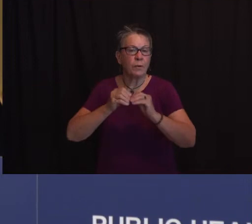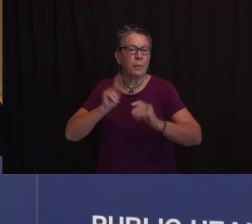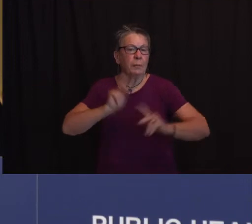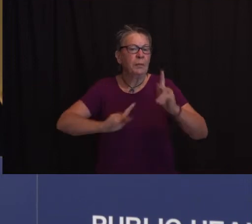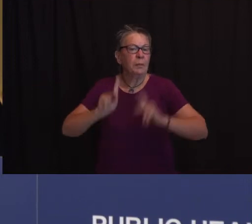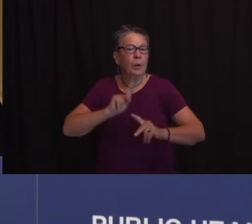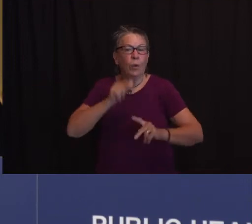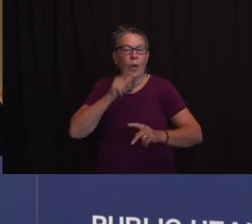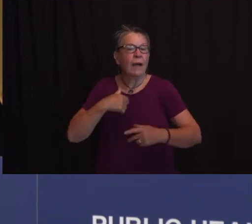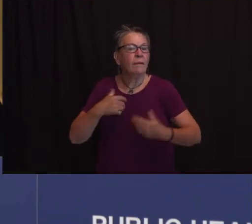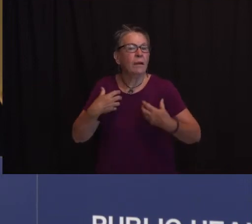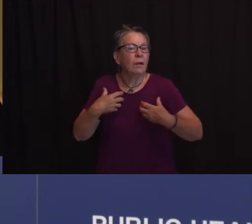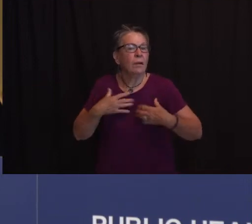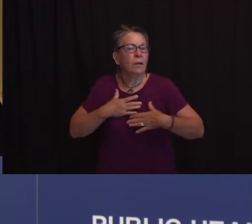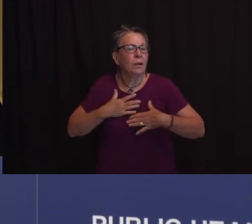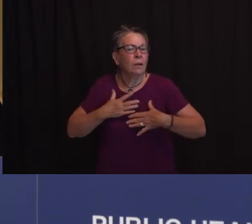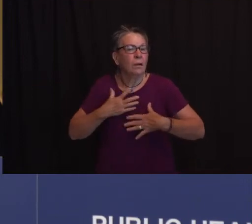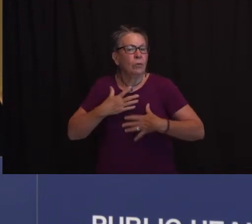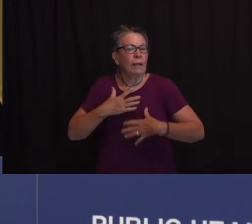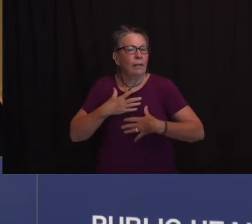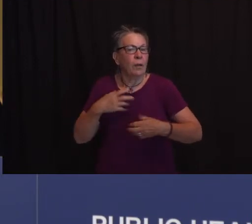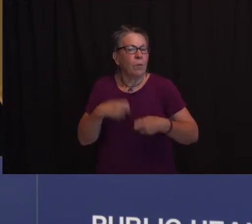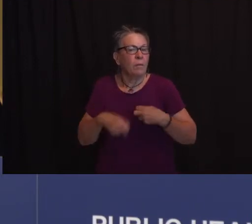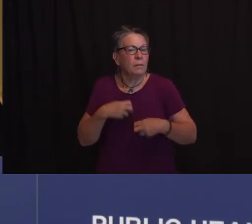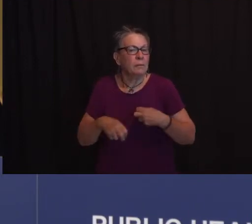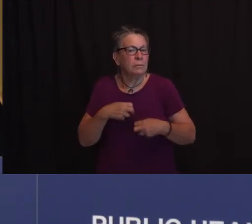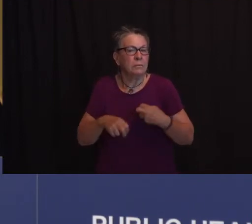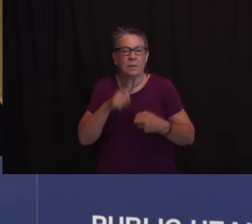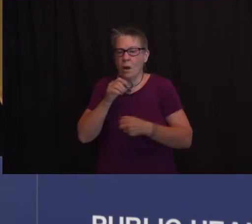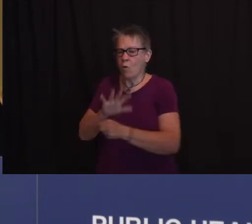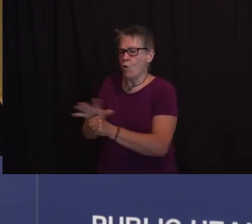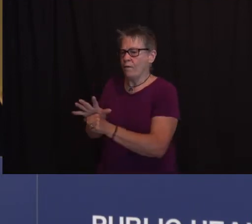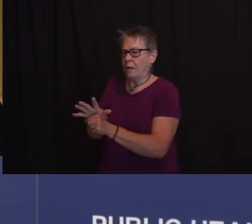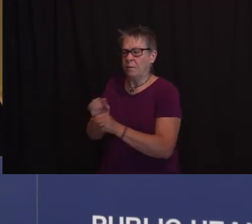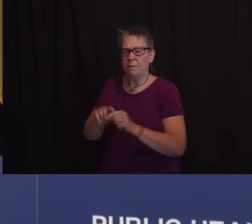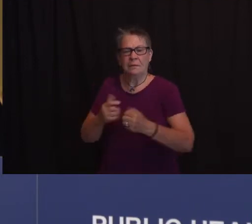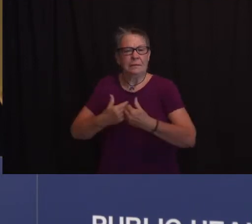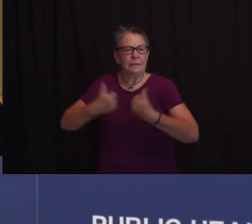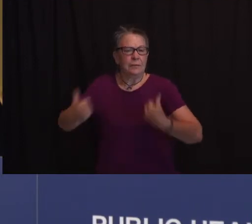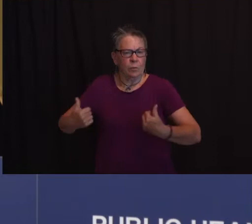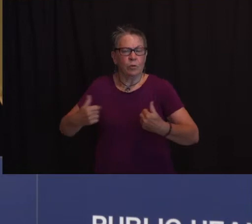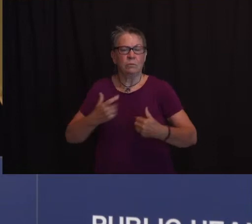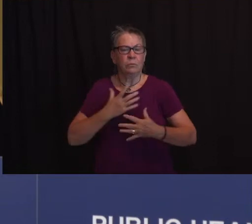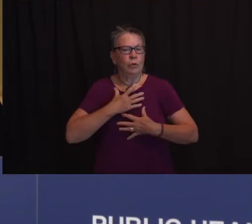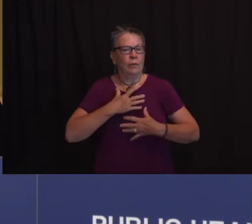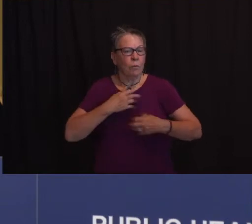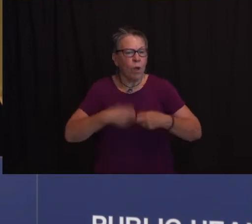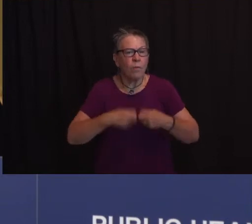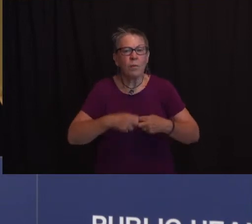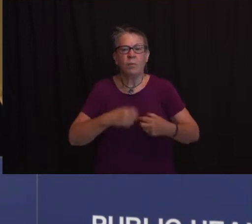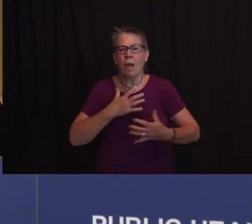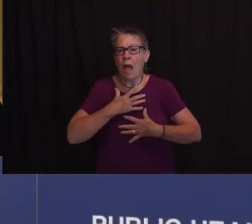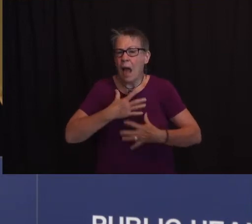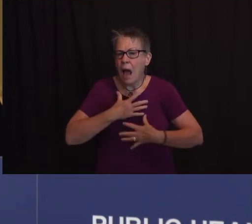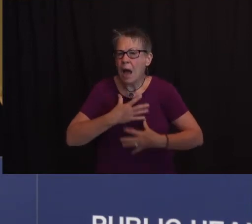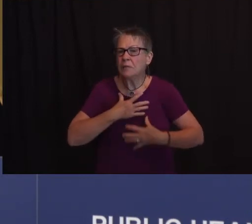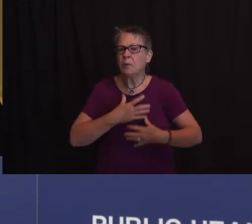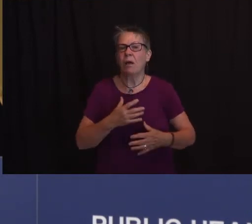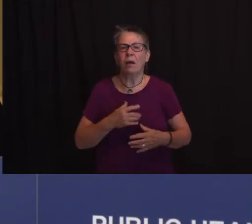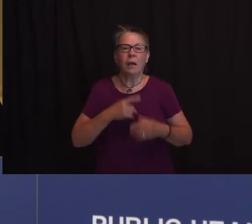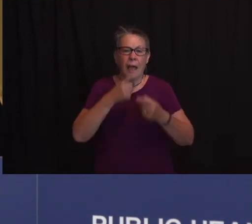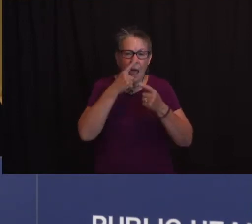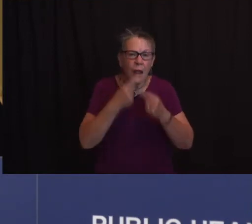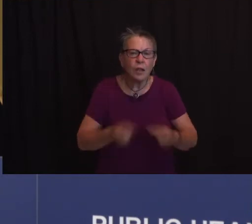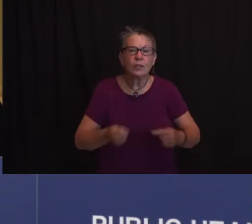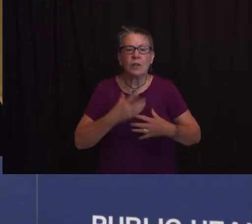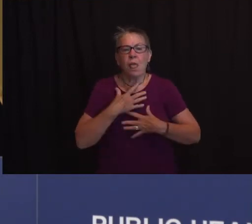you minimize, you know, other precautions such as masking or social distancing, you know, those are